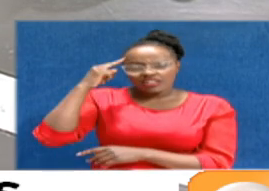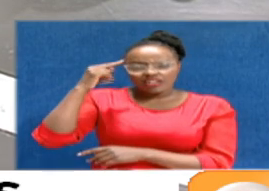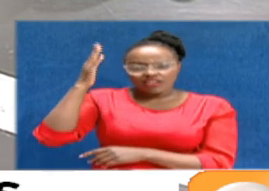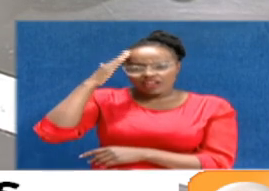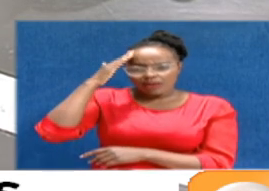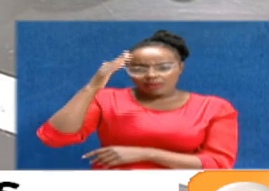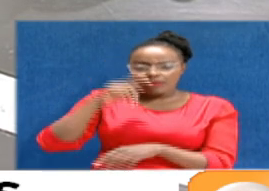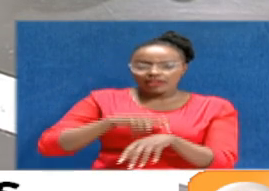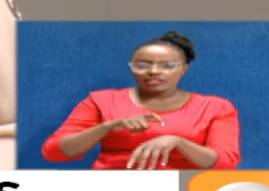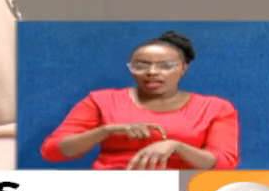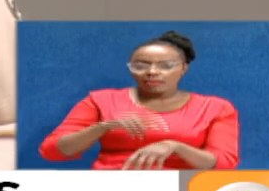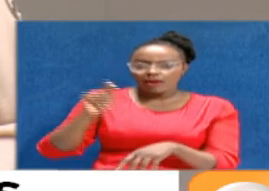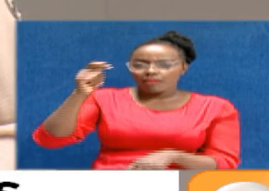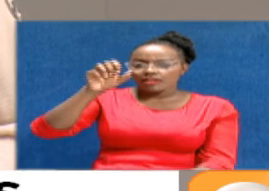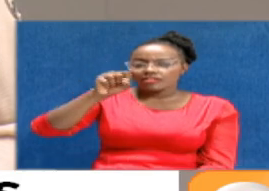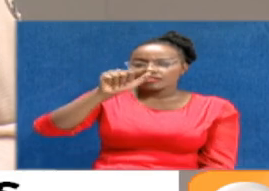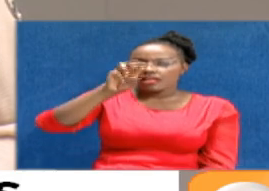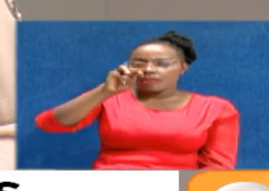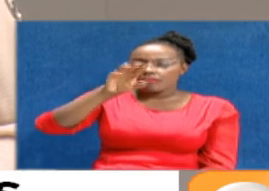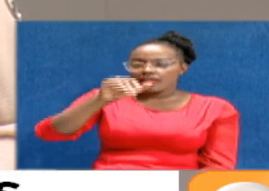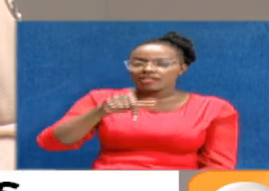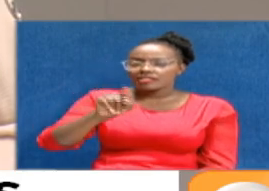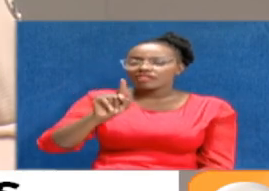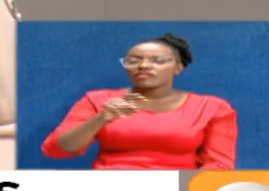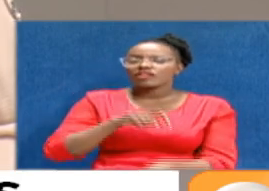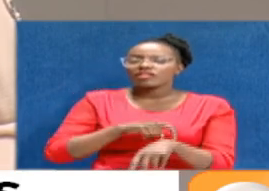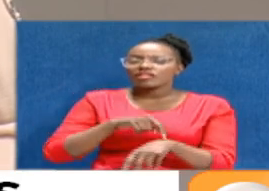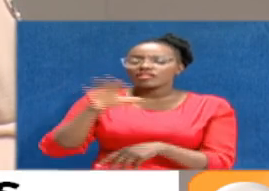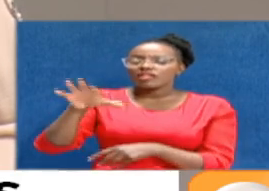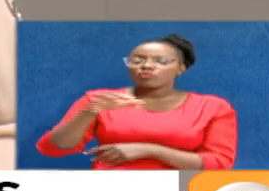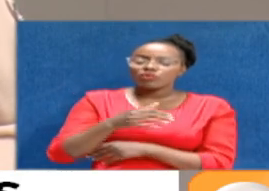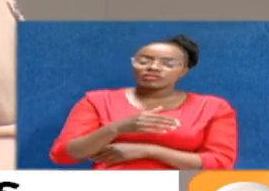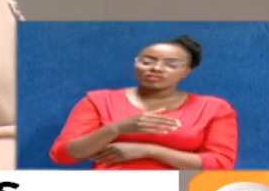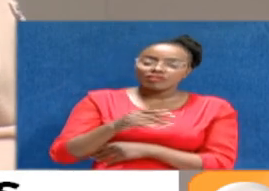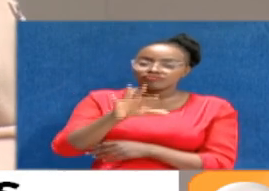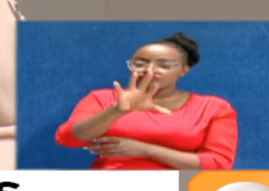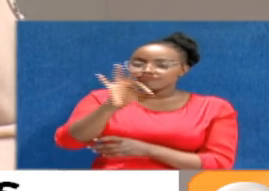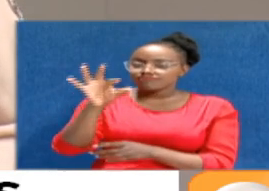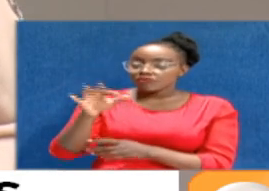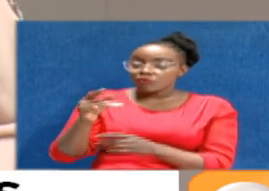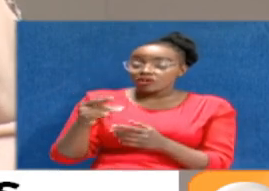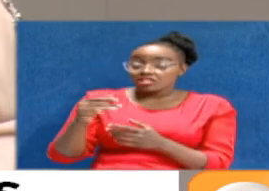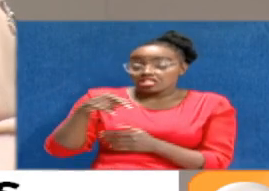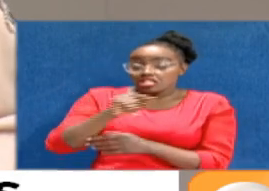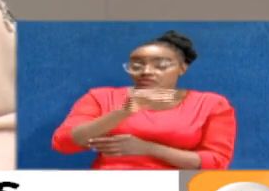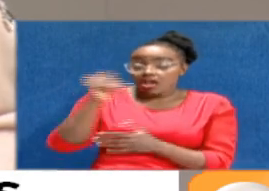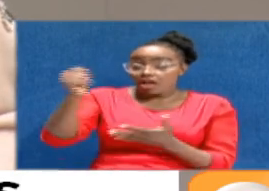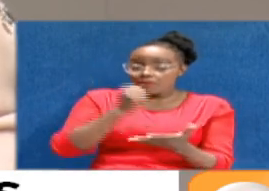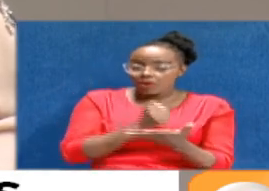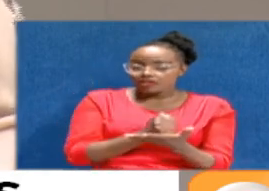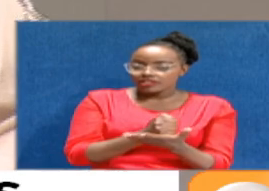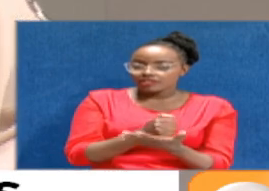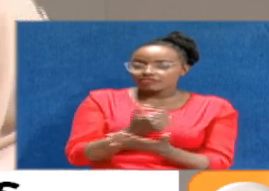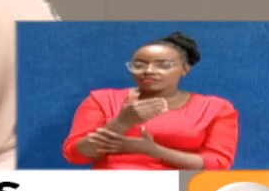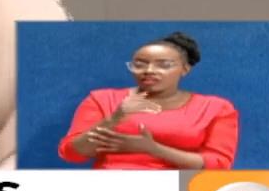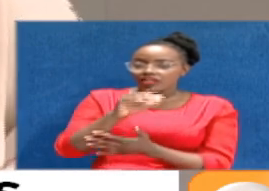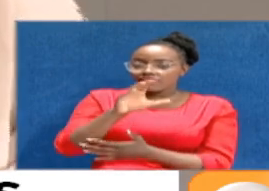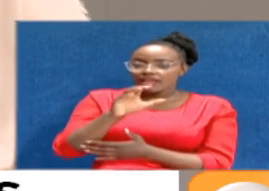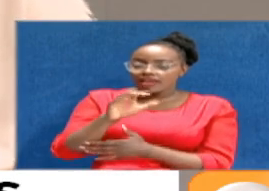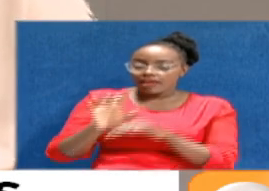Rais Samia Suluhu alikuwa anazungumza, nafikiri wakati alipowateua mawaziri na makatibu wa wizara na mwezi jana, mwezi Aprili.